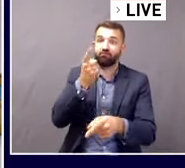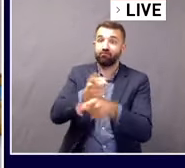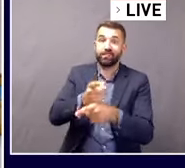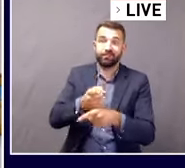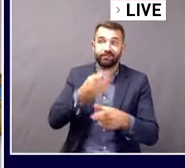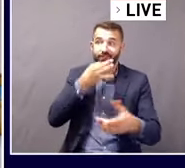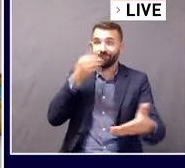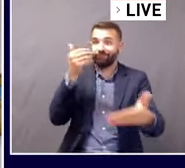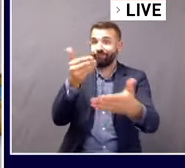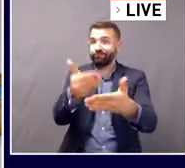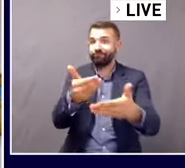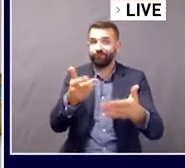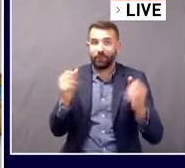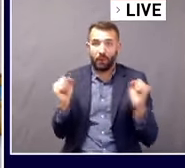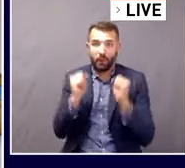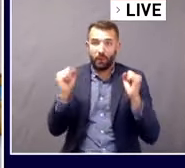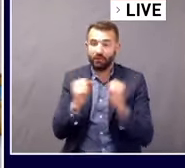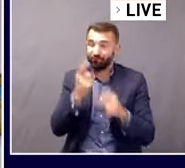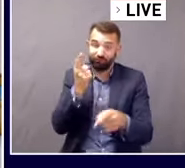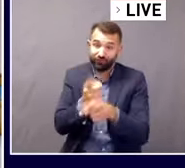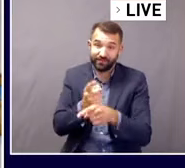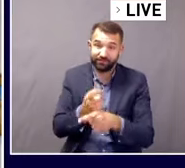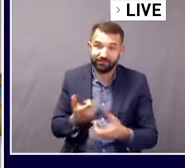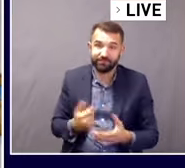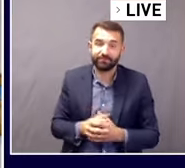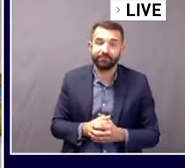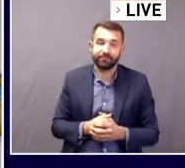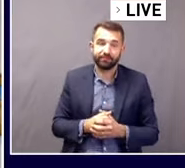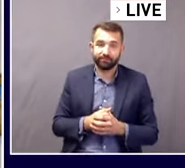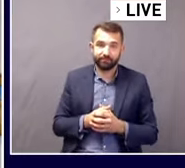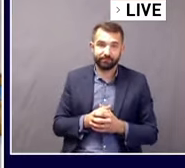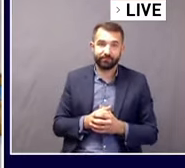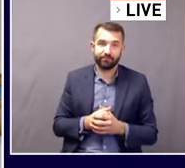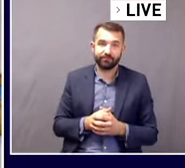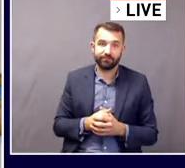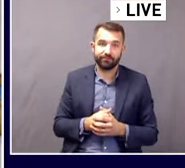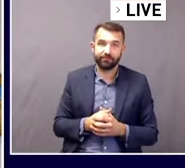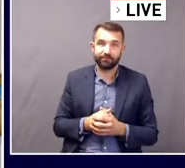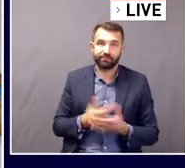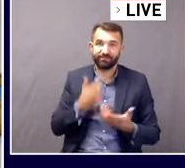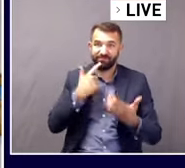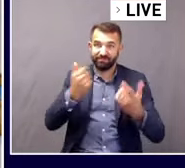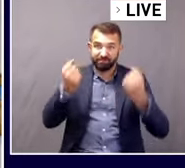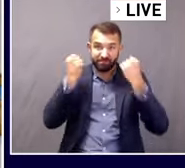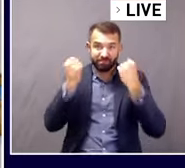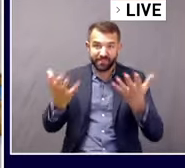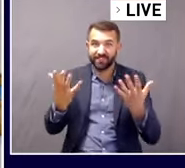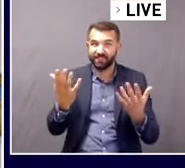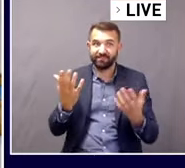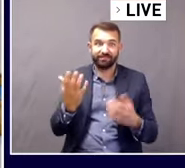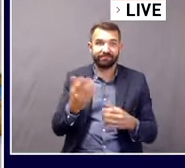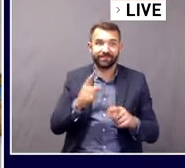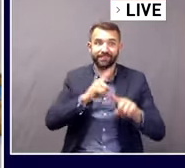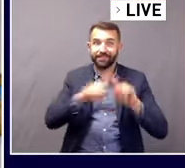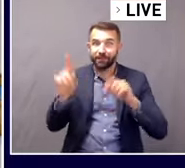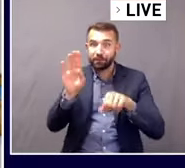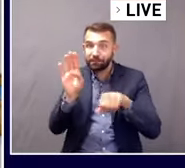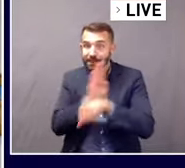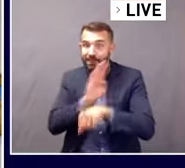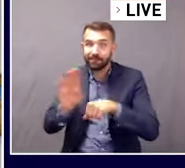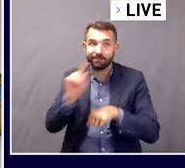months, there's going to be increasing pressure on all sorts of hospitality-based industries to have more people